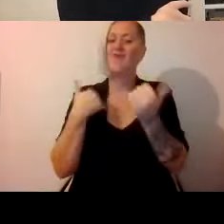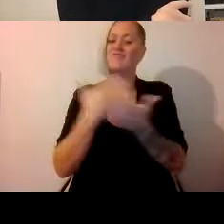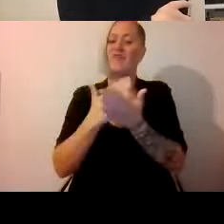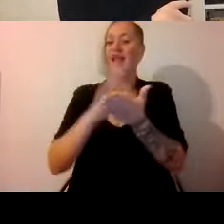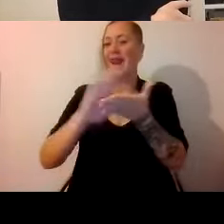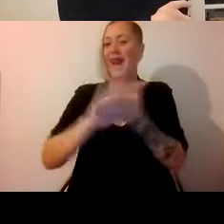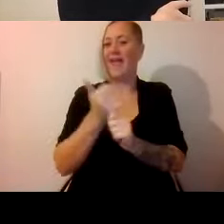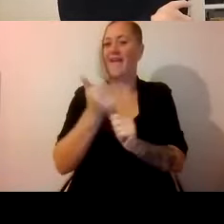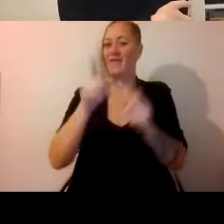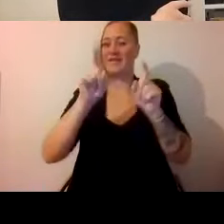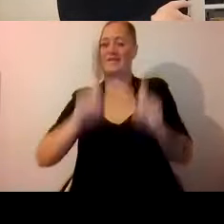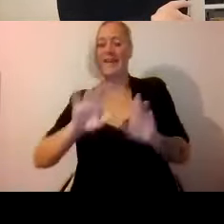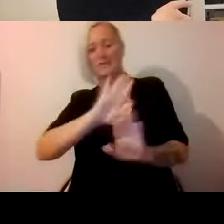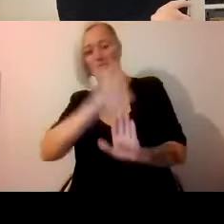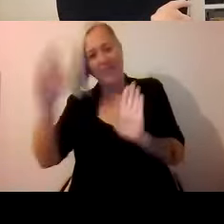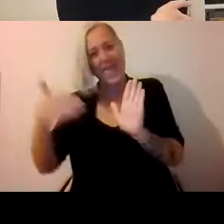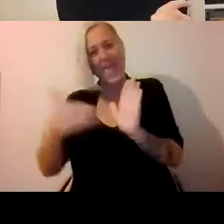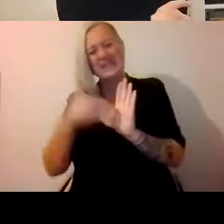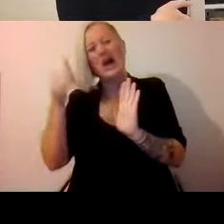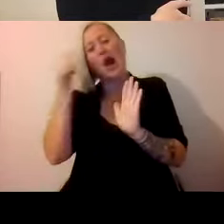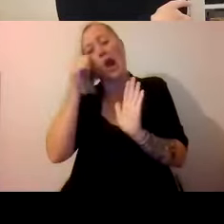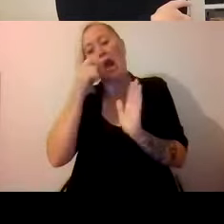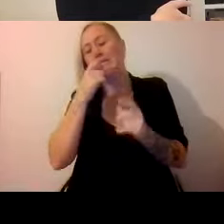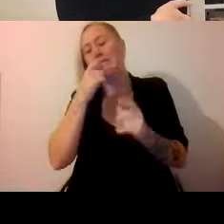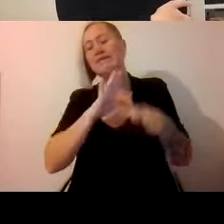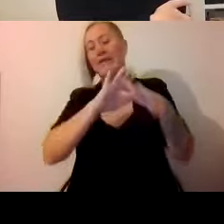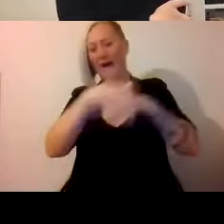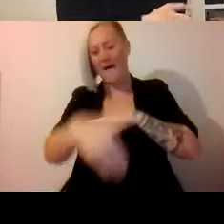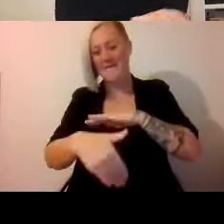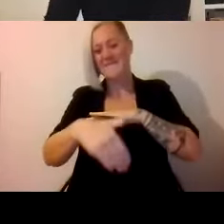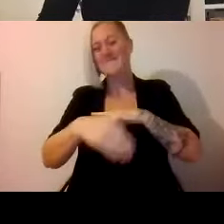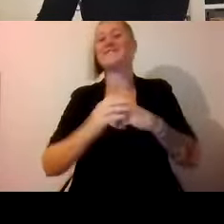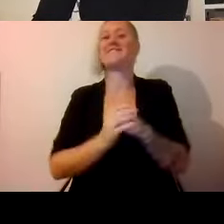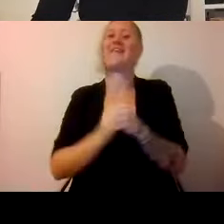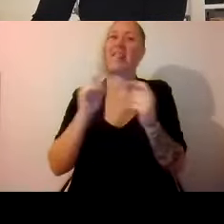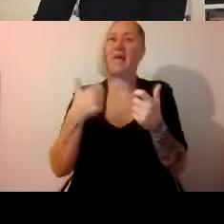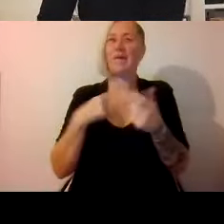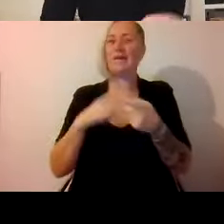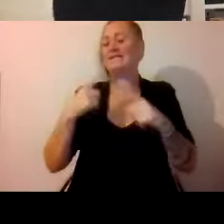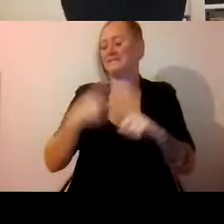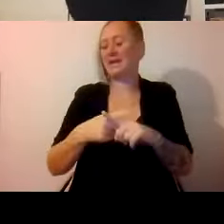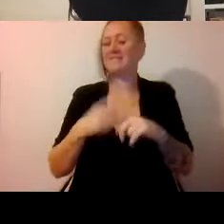you stayed till the end, even though I know it went a little bit longer than we expected.